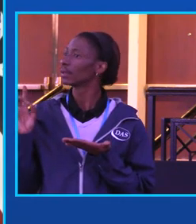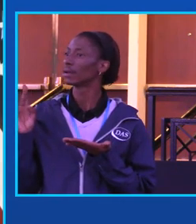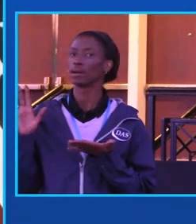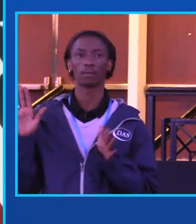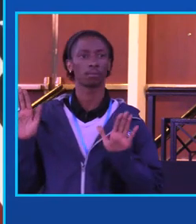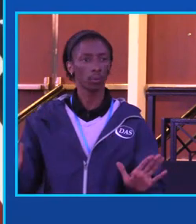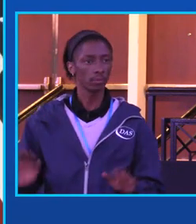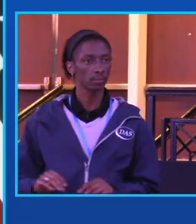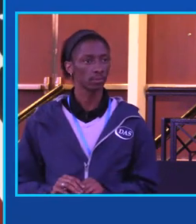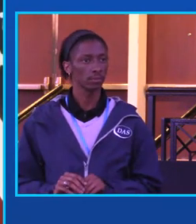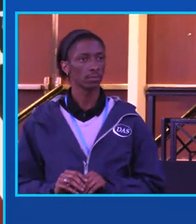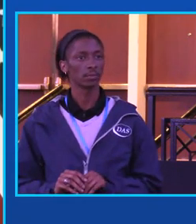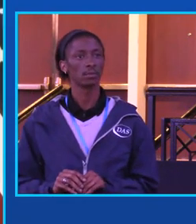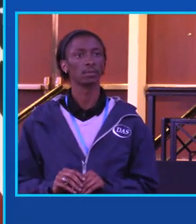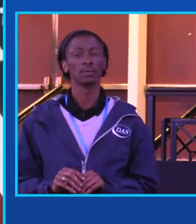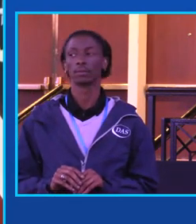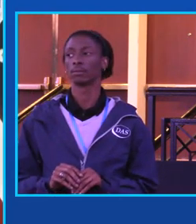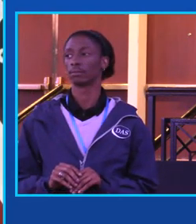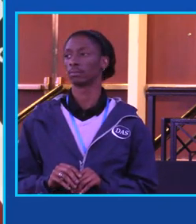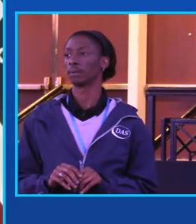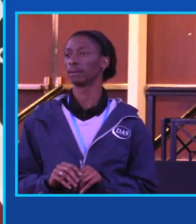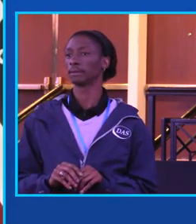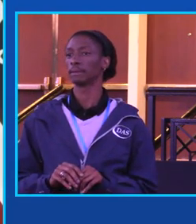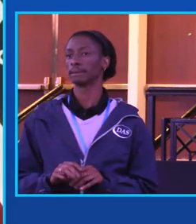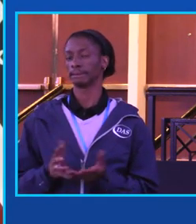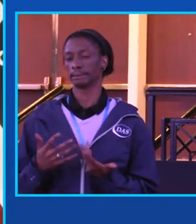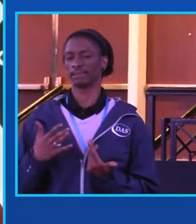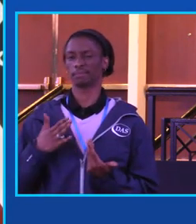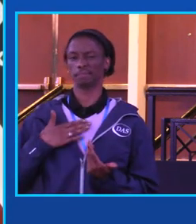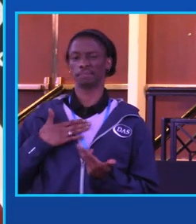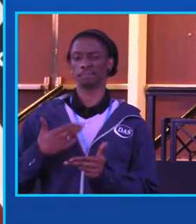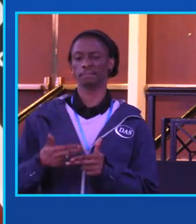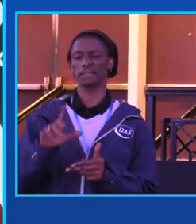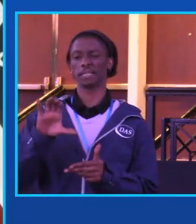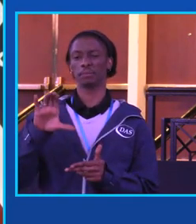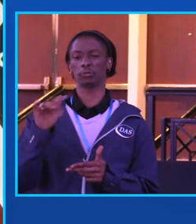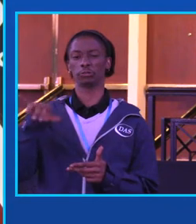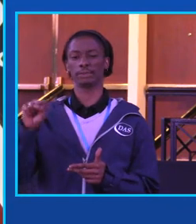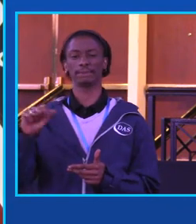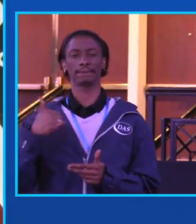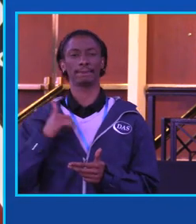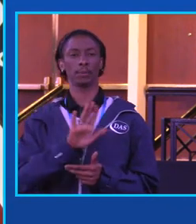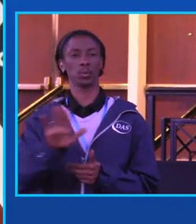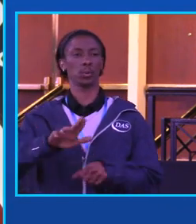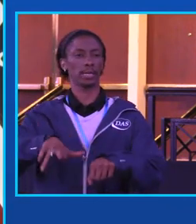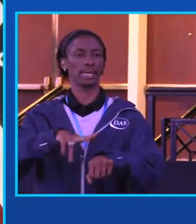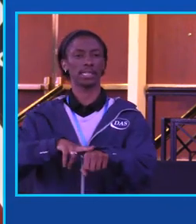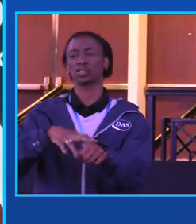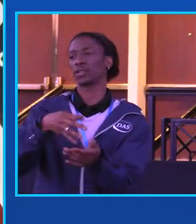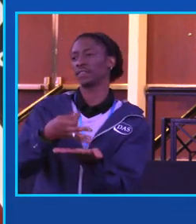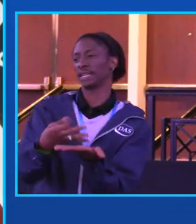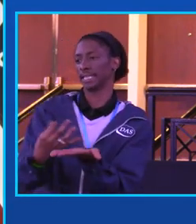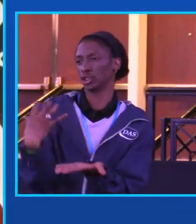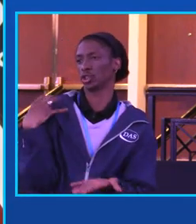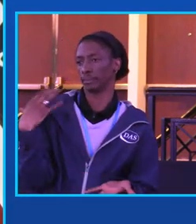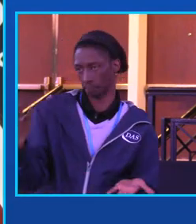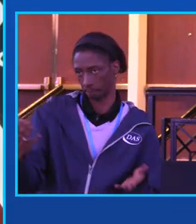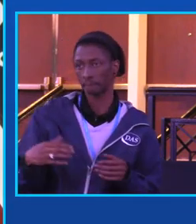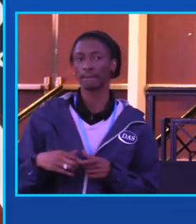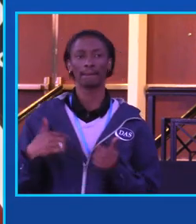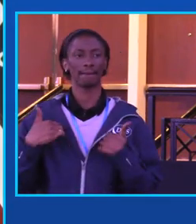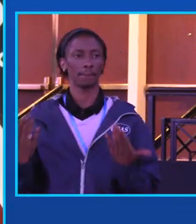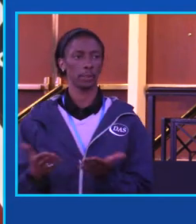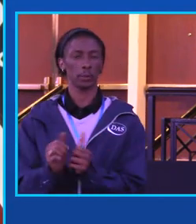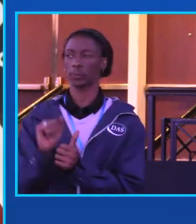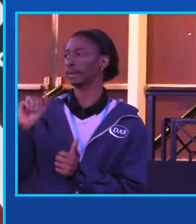flawless. As the chair said, my name's Chris Corge. I'm your National Finance Chairman. I'm here with